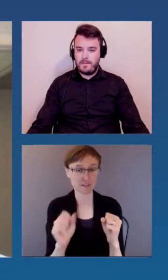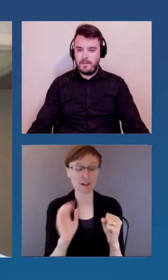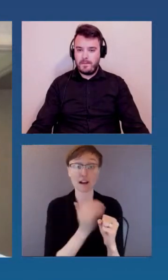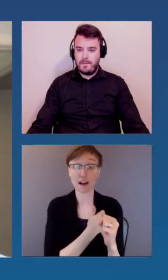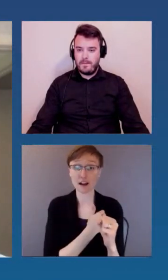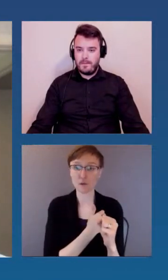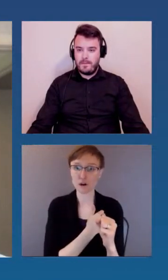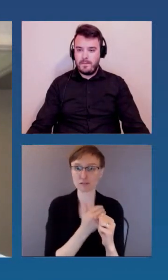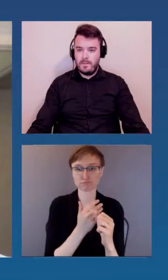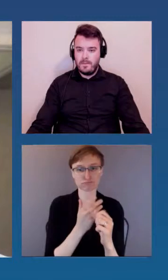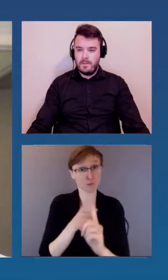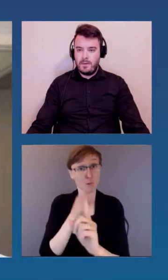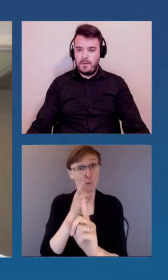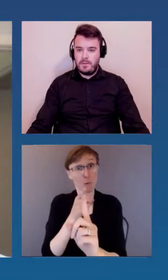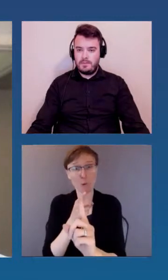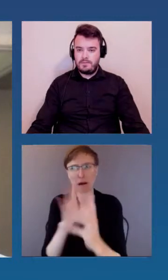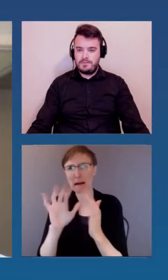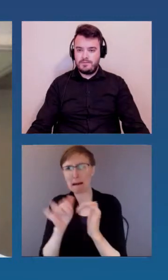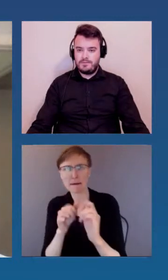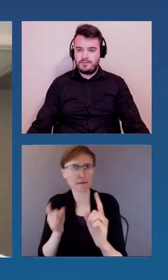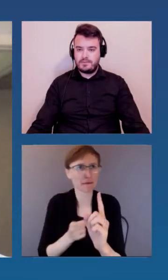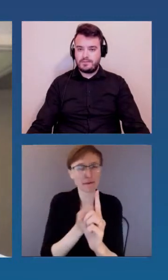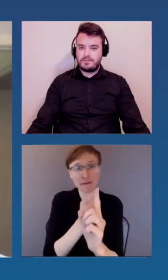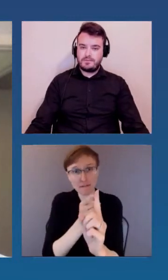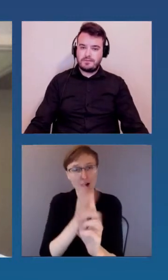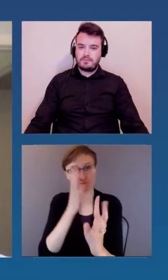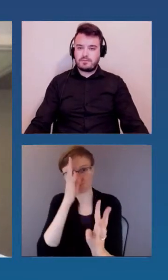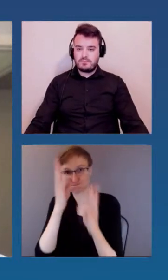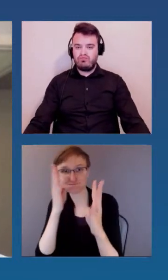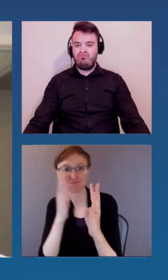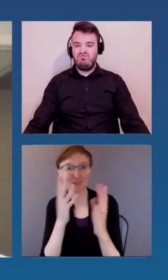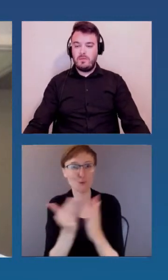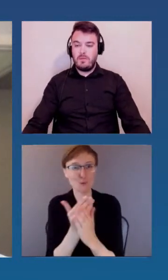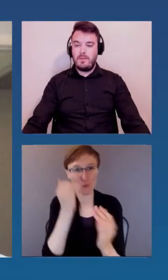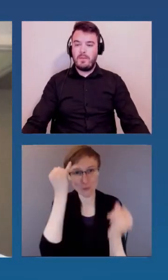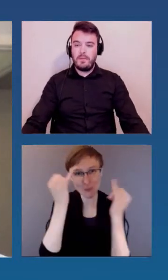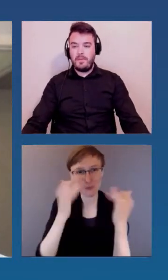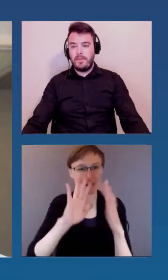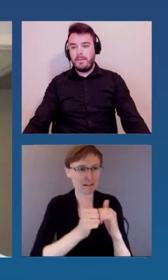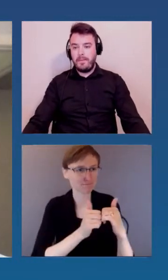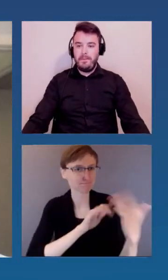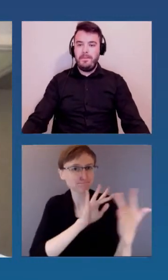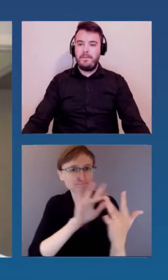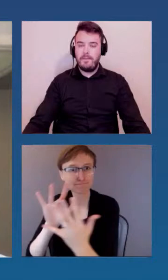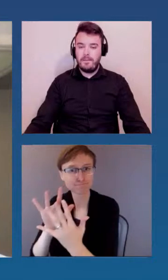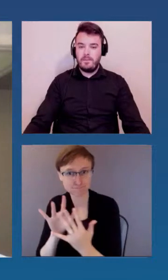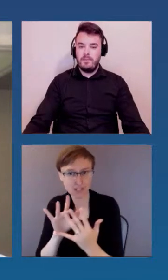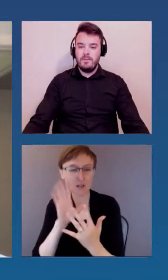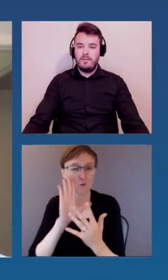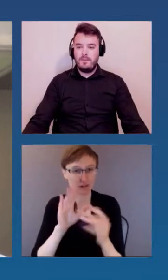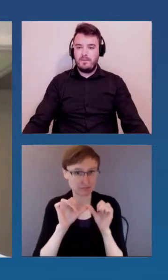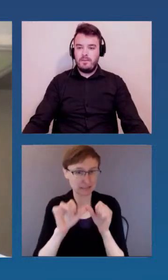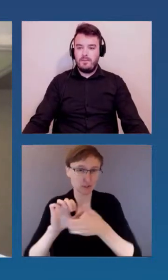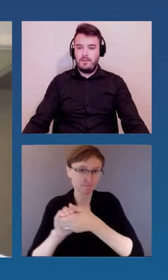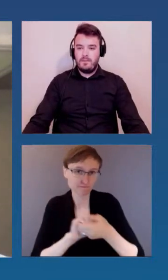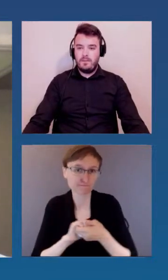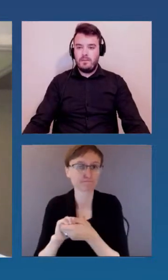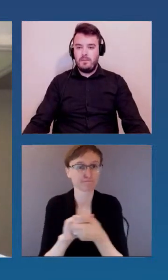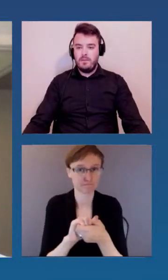all our public spaces provide for very frequent cleaning. Building ventilation has been optimized. We're making